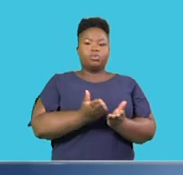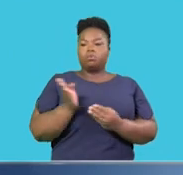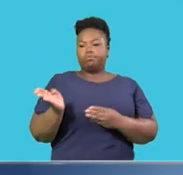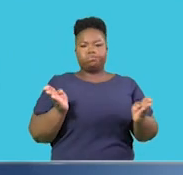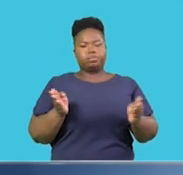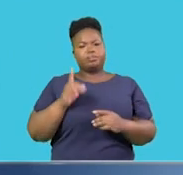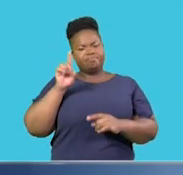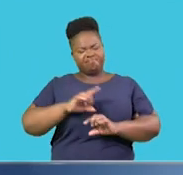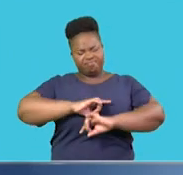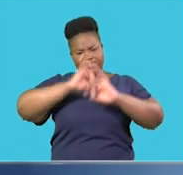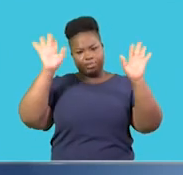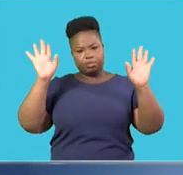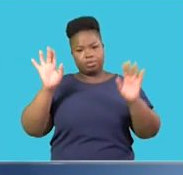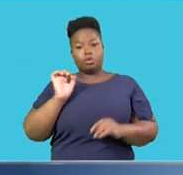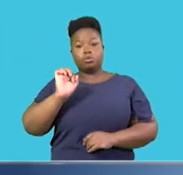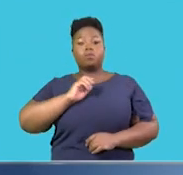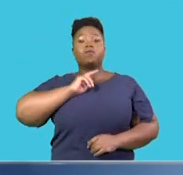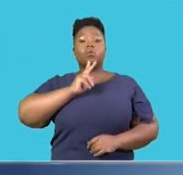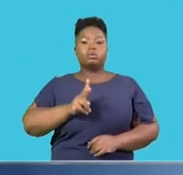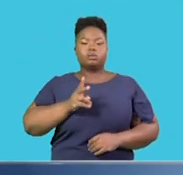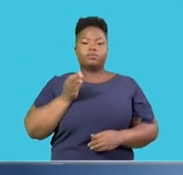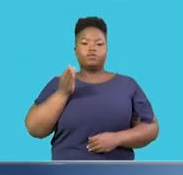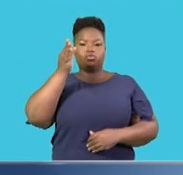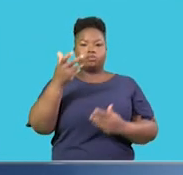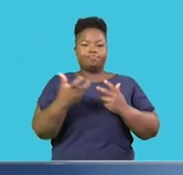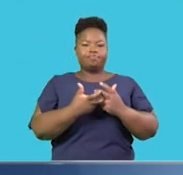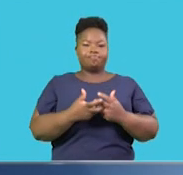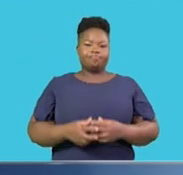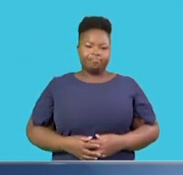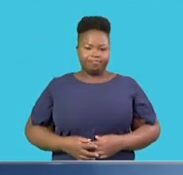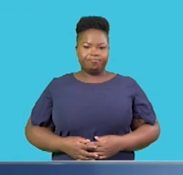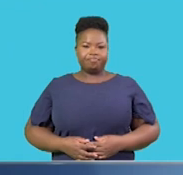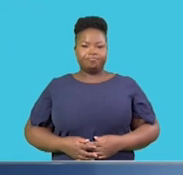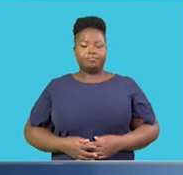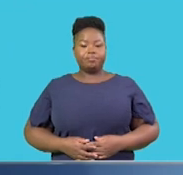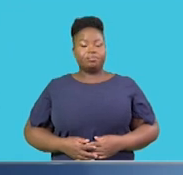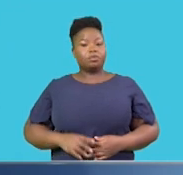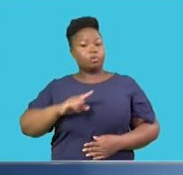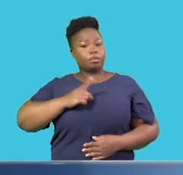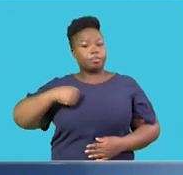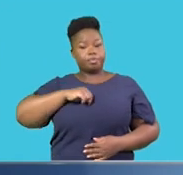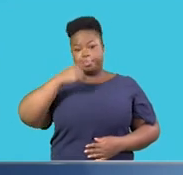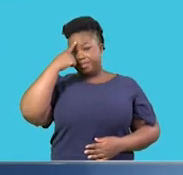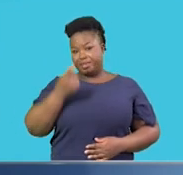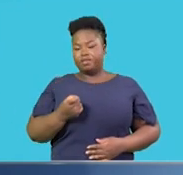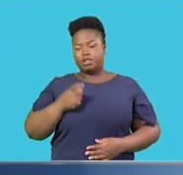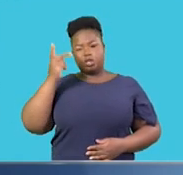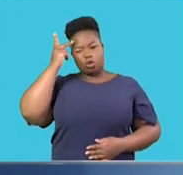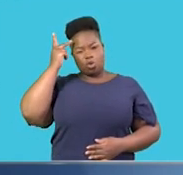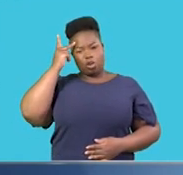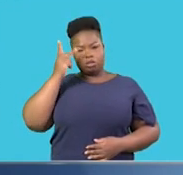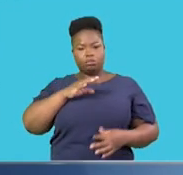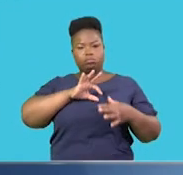message is clear, your voice shapes the future. Because we believe that knowledge is at the heart of empowerment.